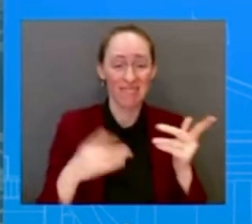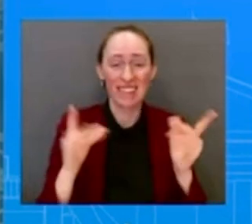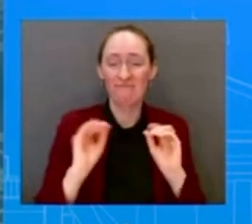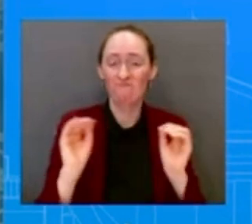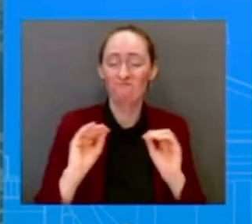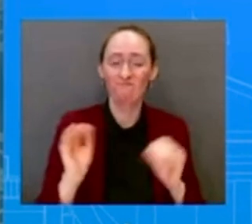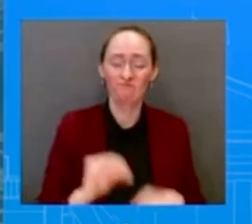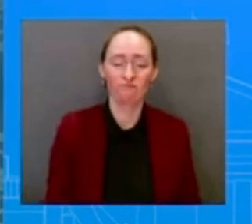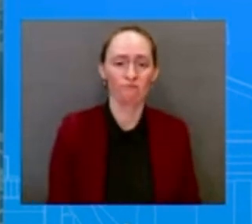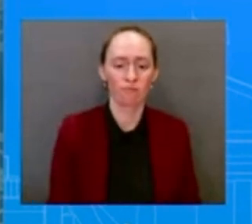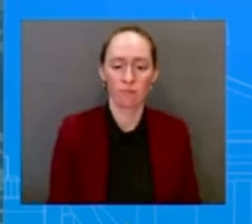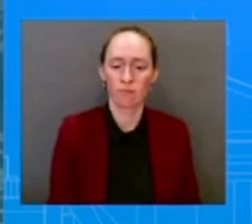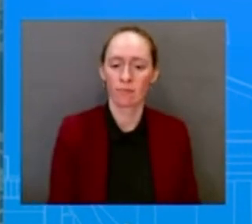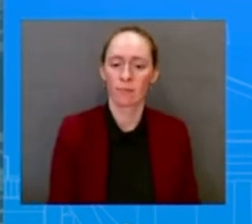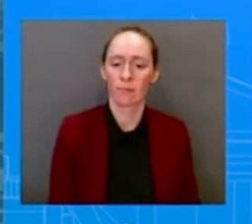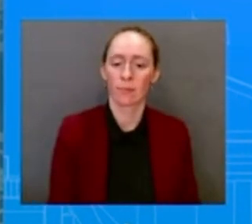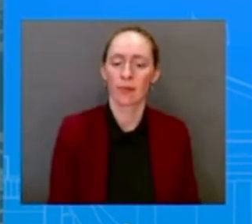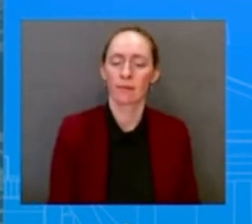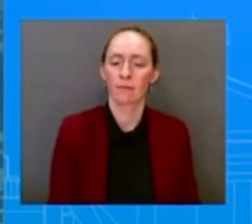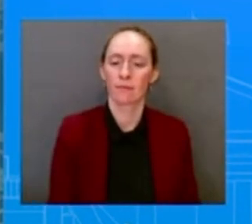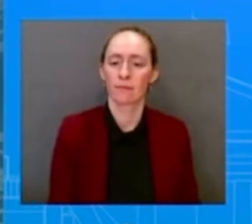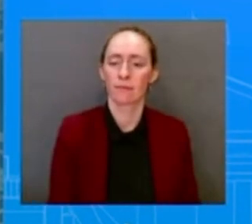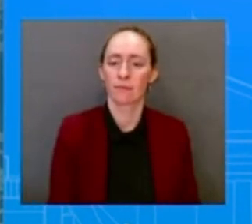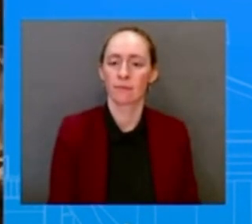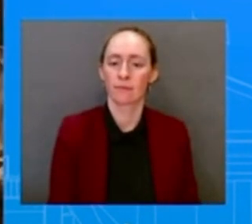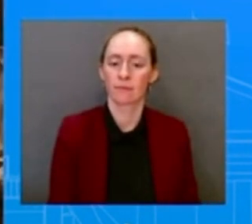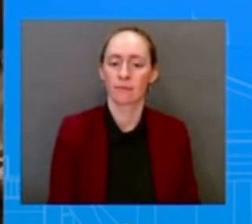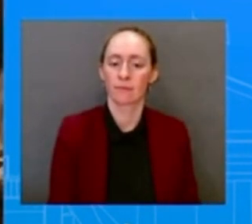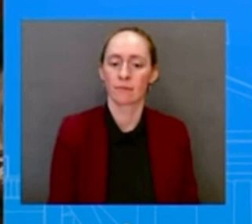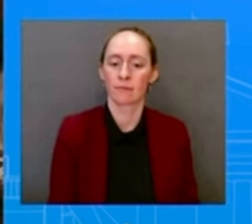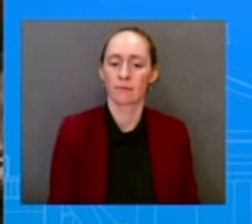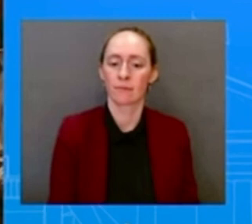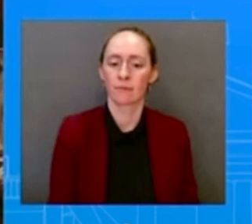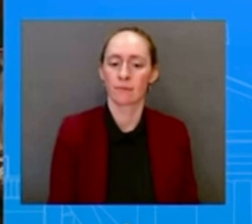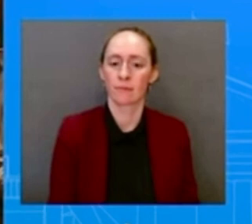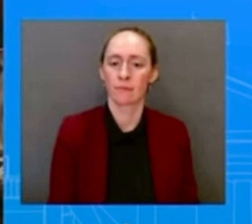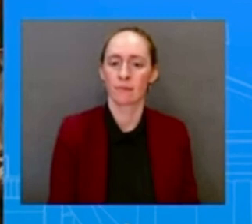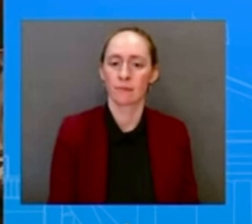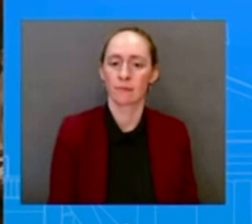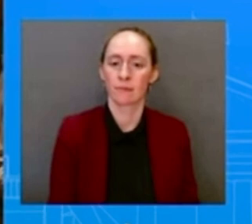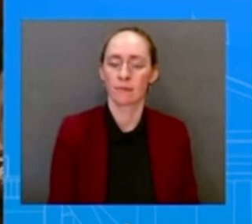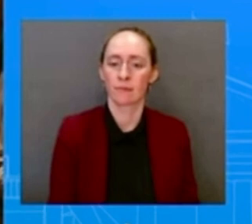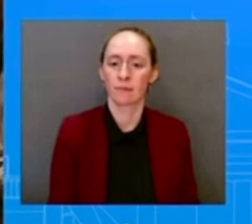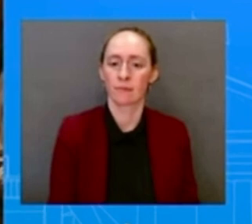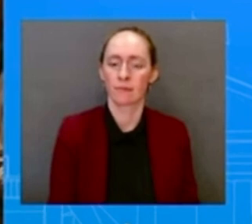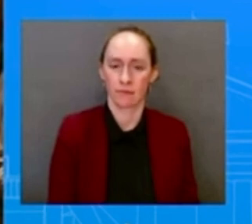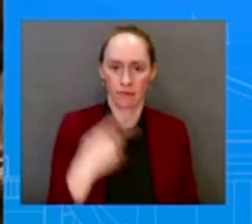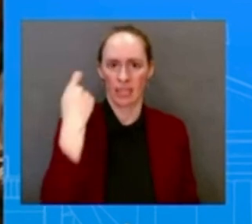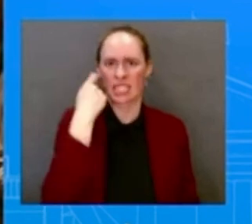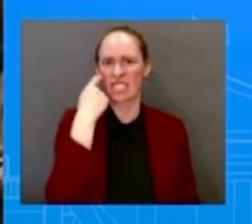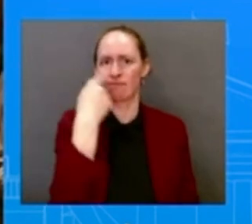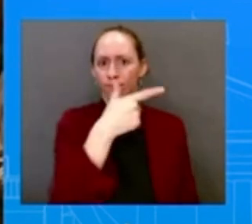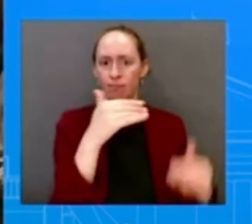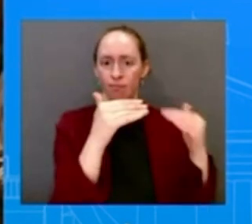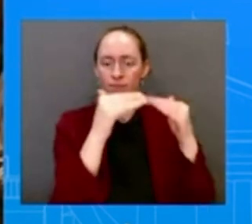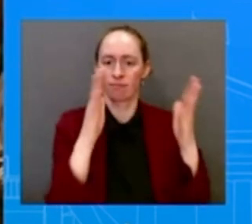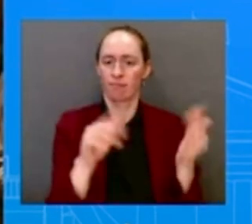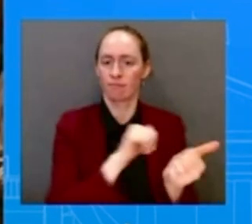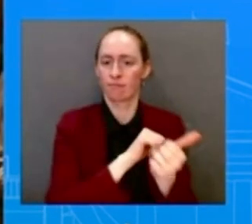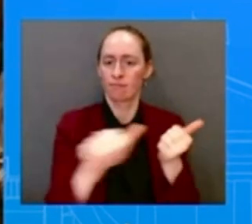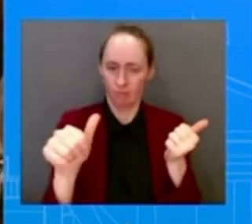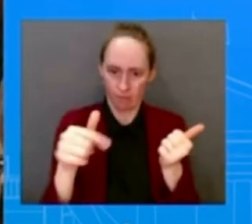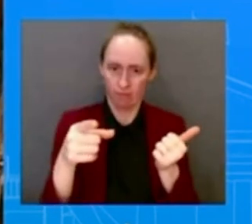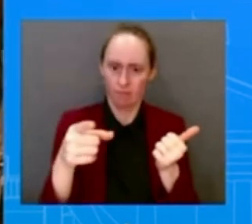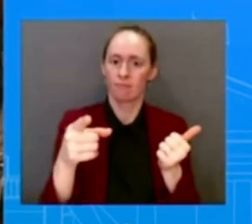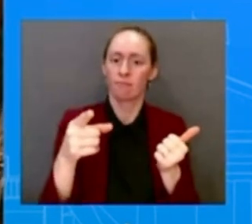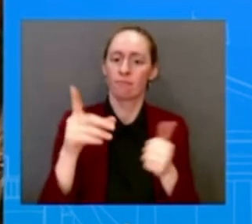matter. Okay, Justin. The House passed on a bipartisan basis overturning D.C.'s new criminal code and also a law that would allow non-citizens to